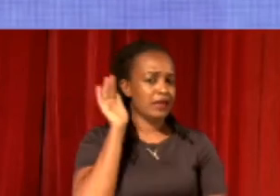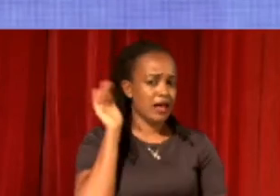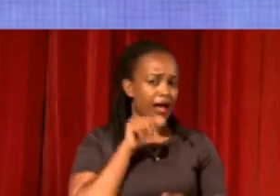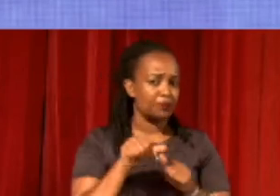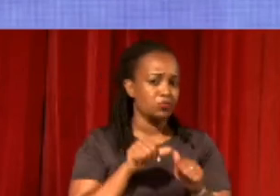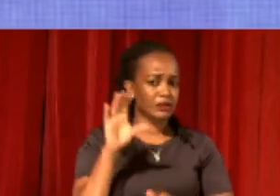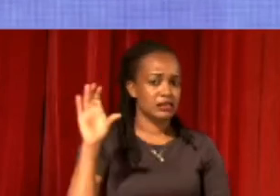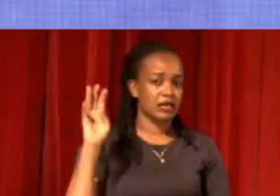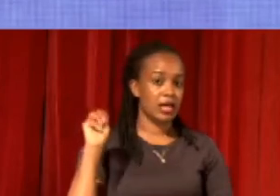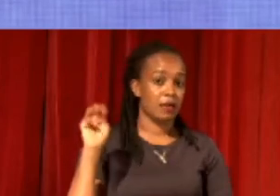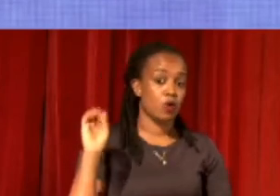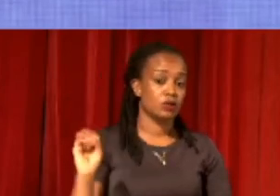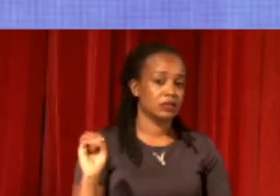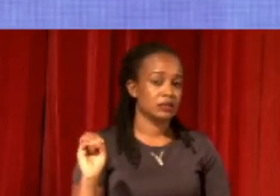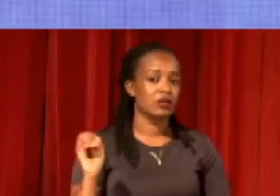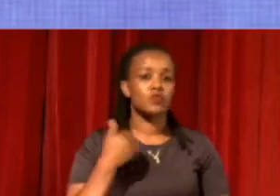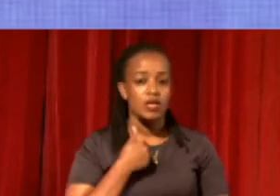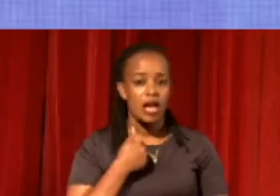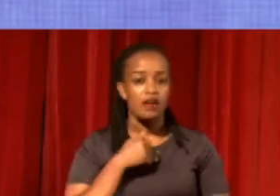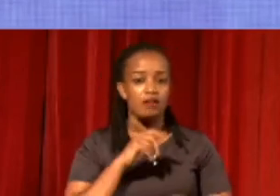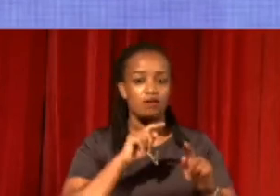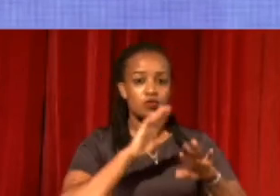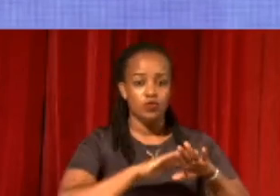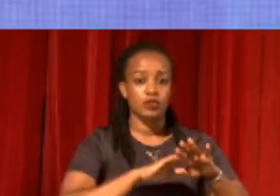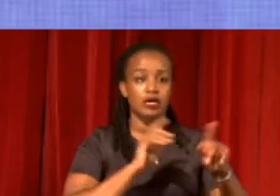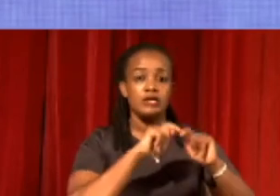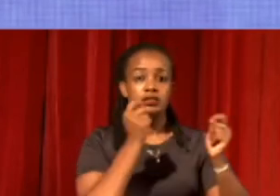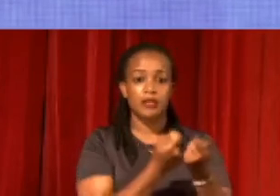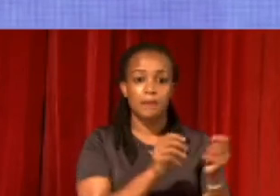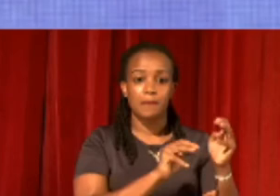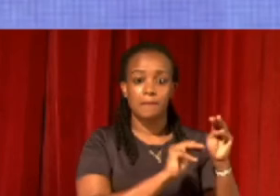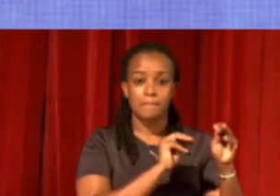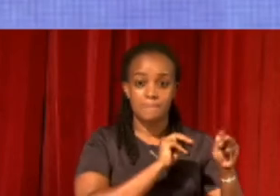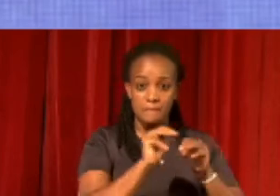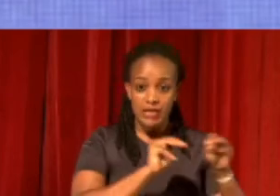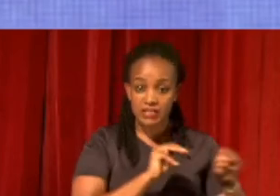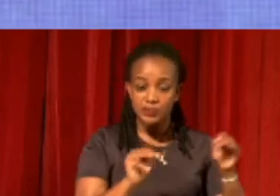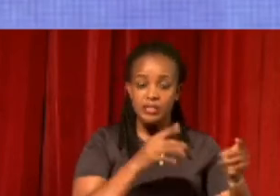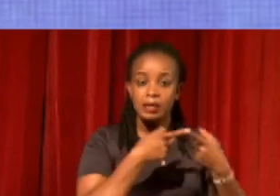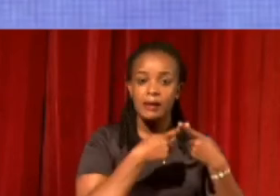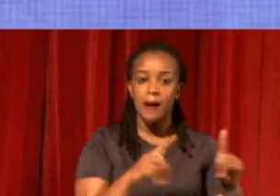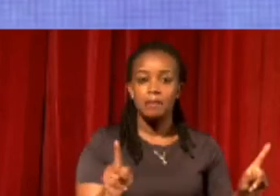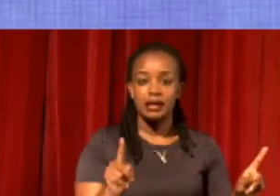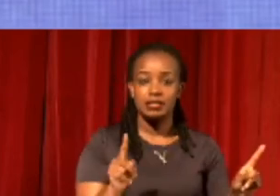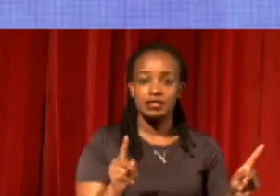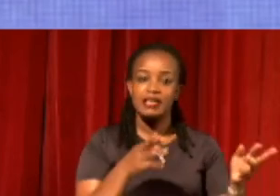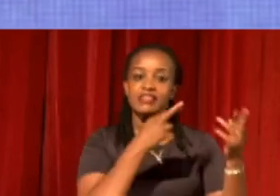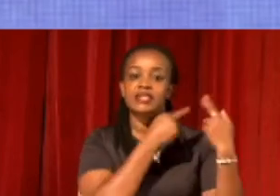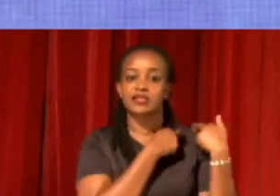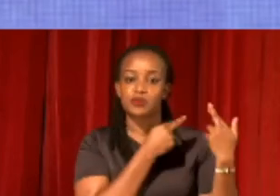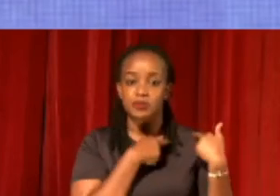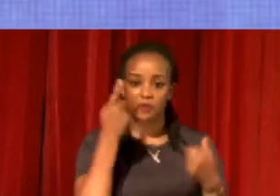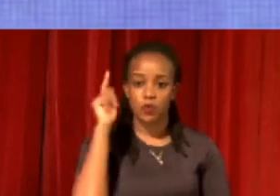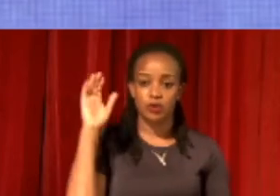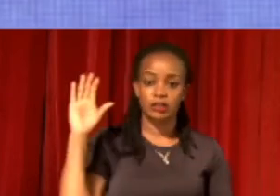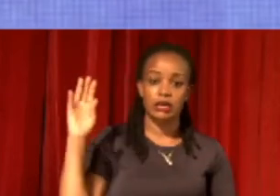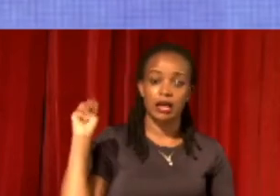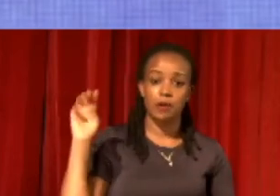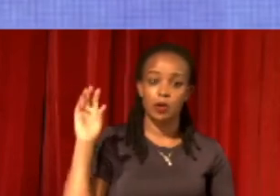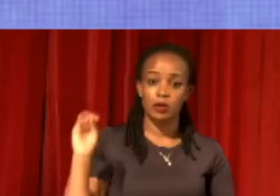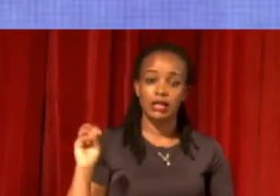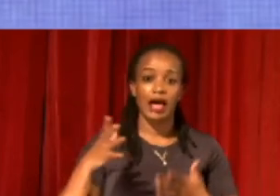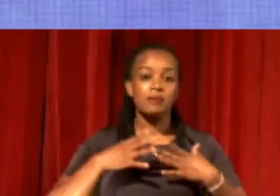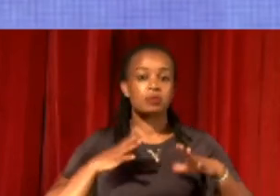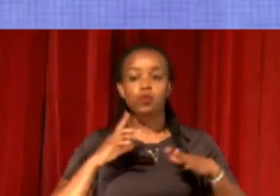change, there's a good change management in terms of management, but still the board of these CMOs are people that don't understand